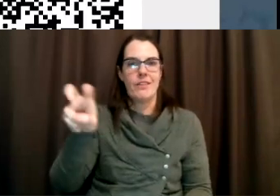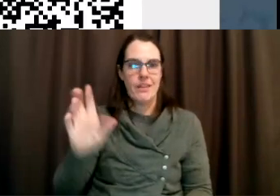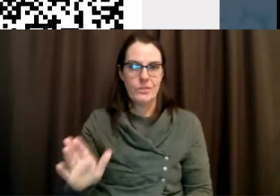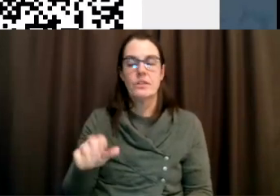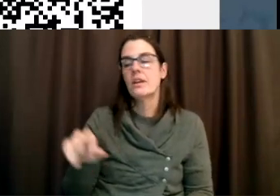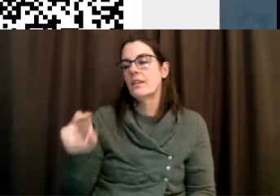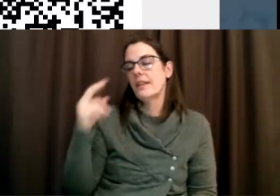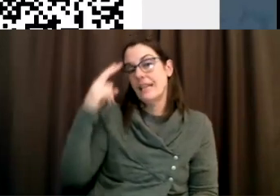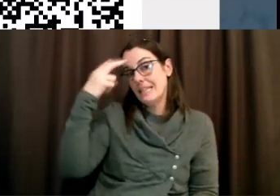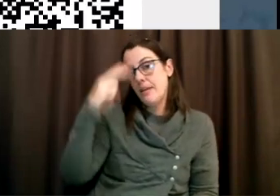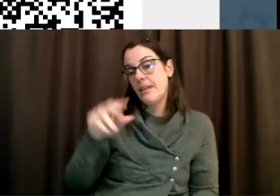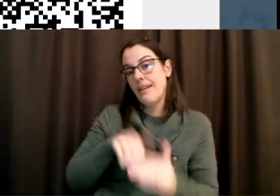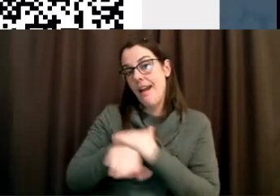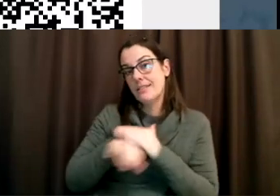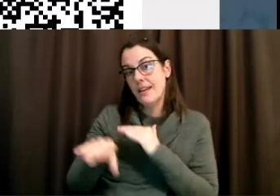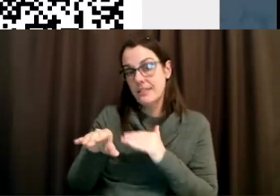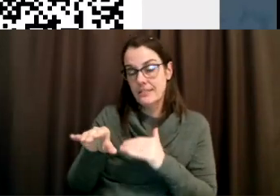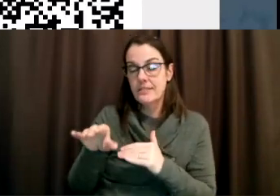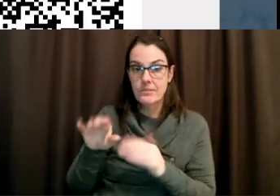Foundation, is an upcoming